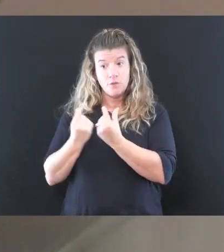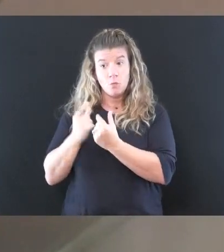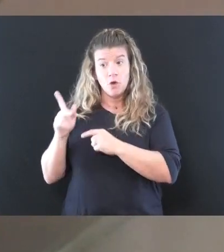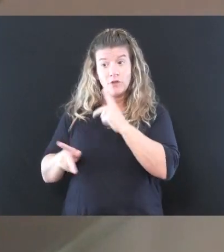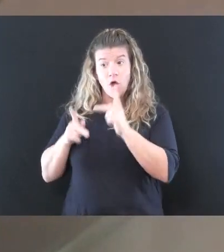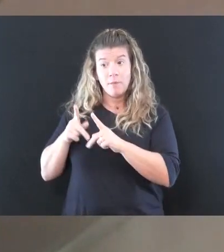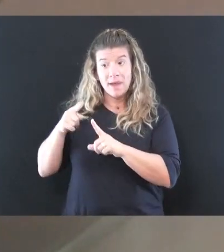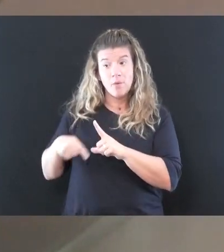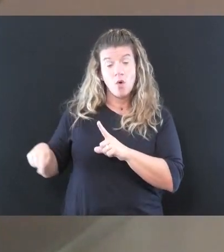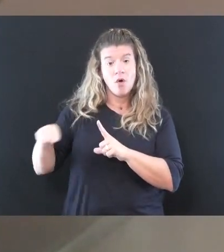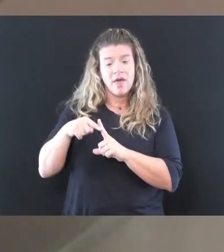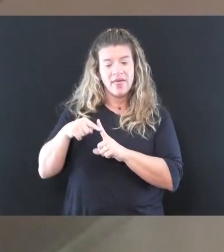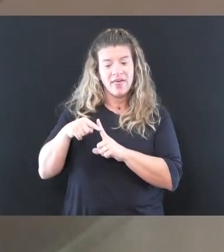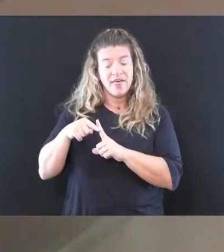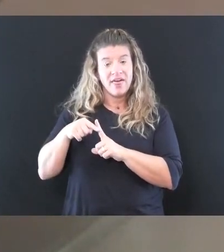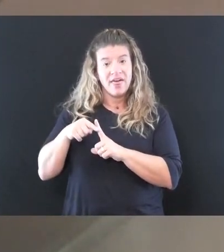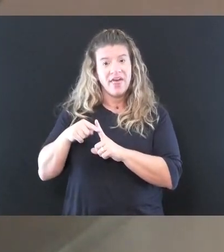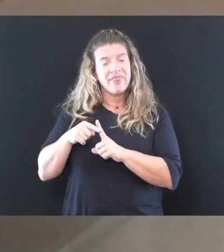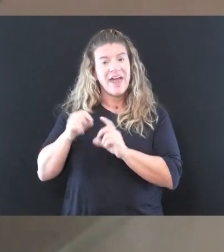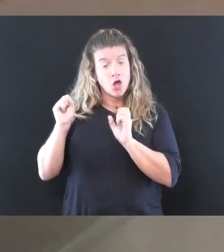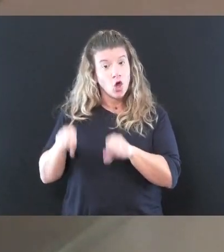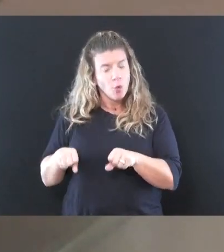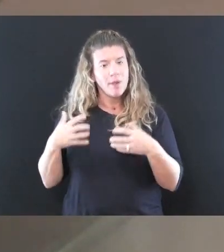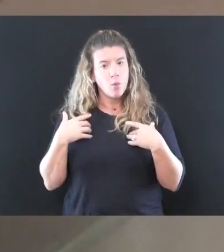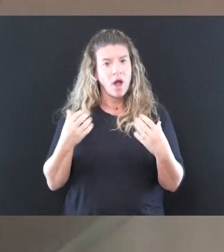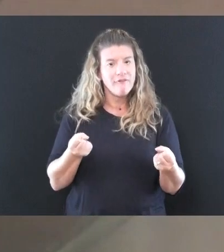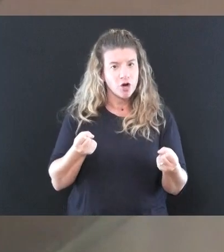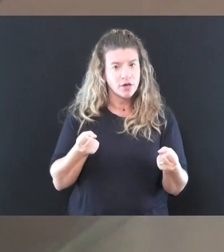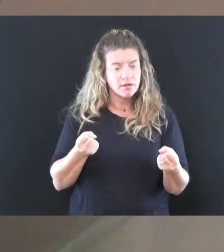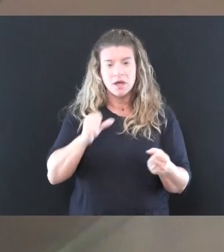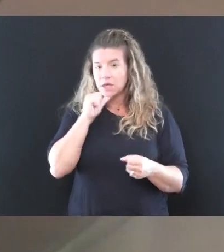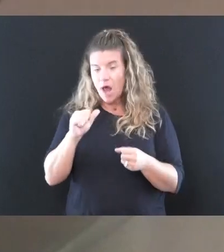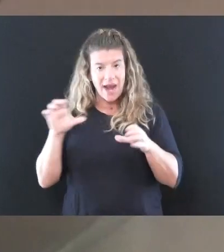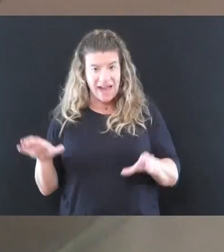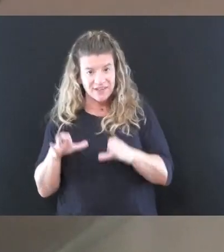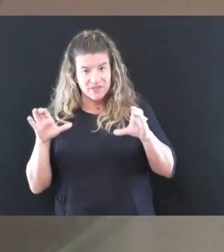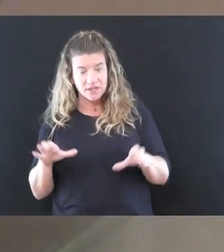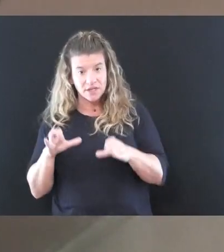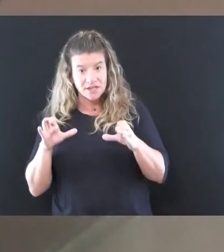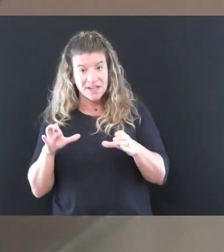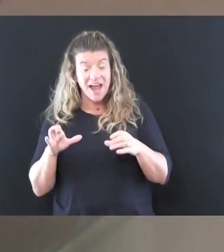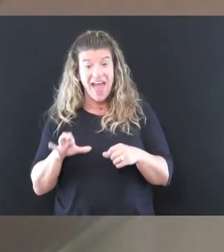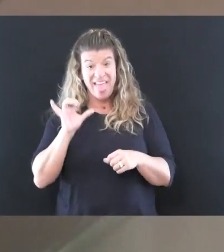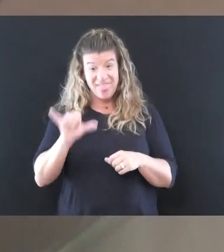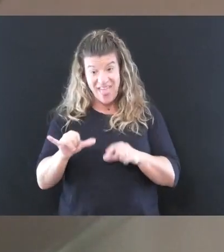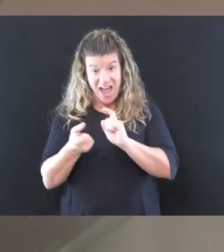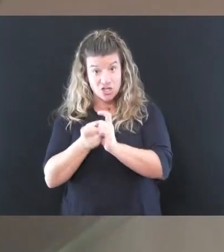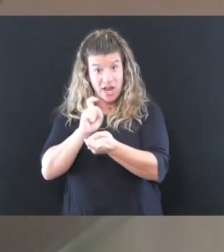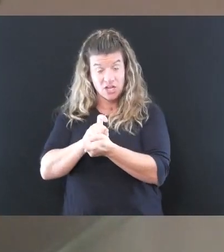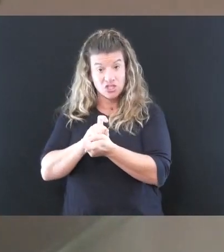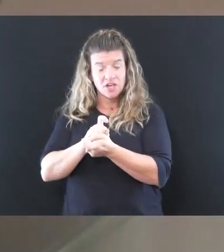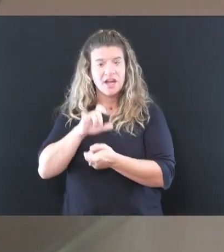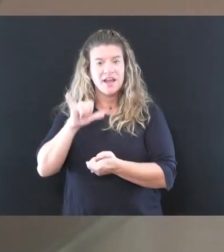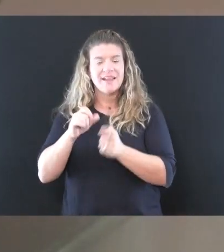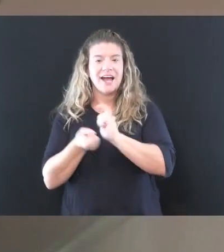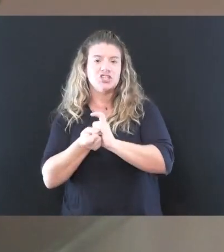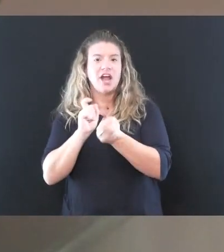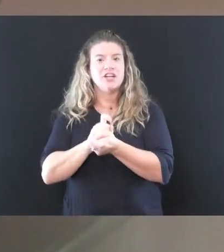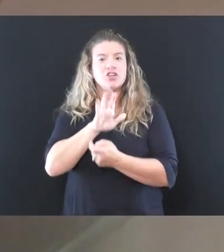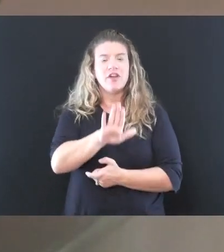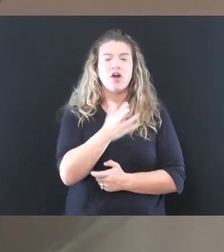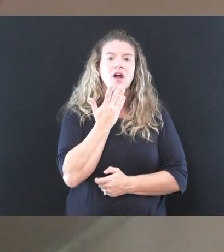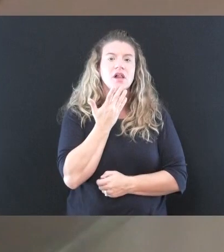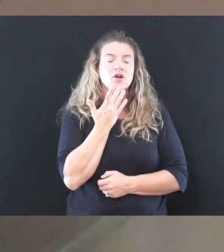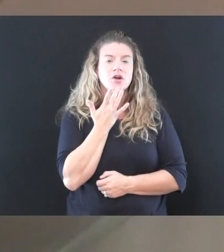able to be marked as recovered as opposed to active cases. And with that changed the